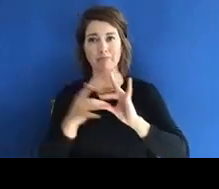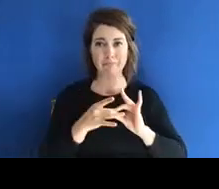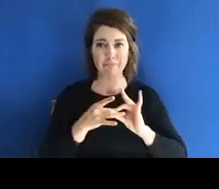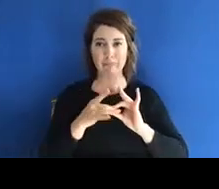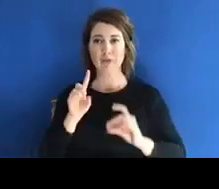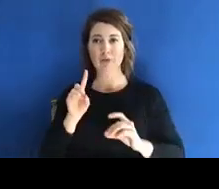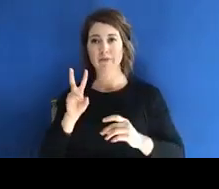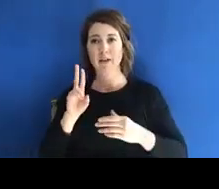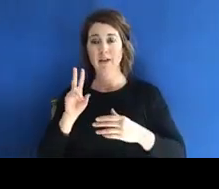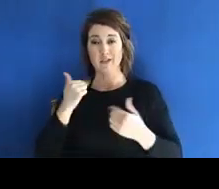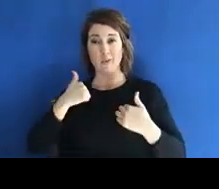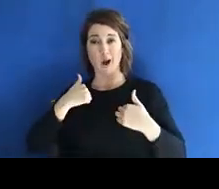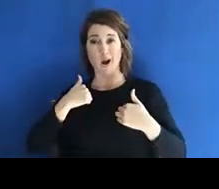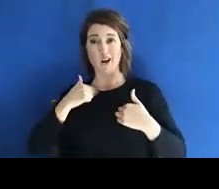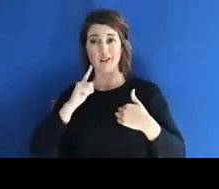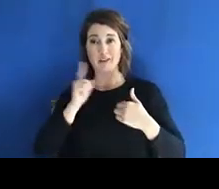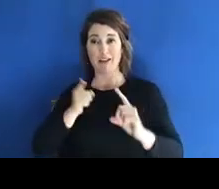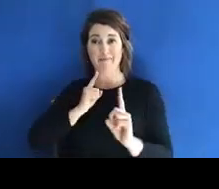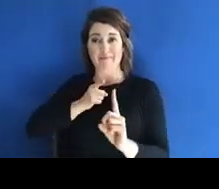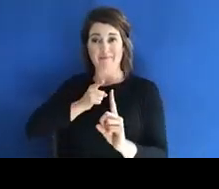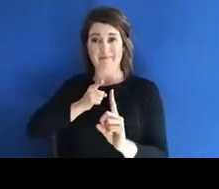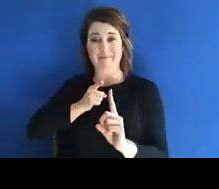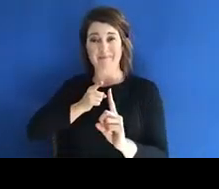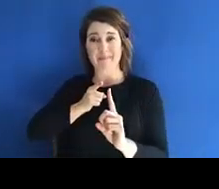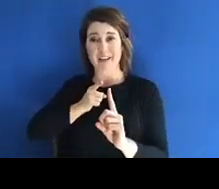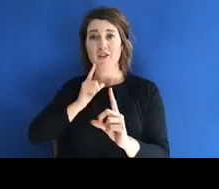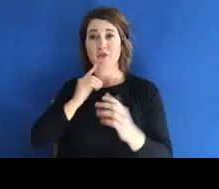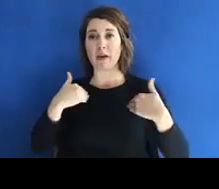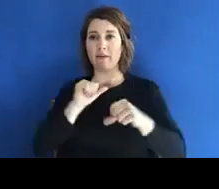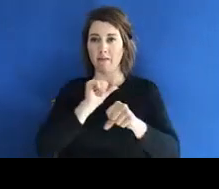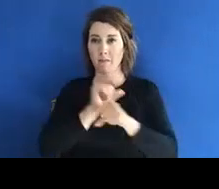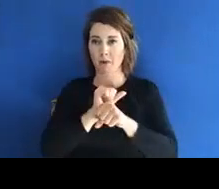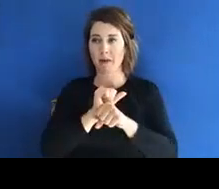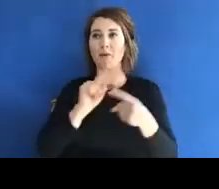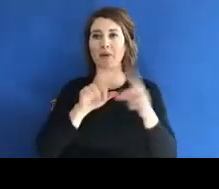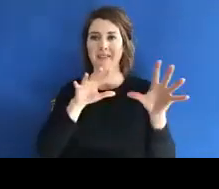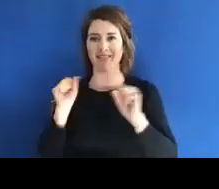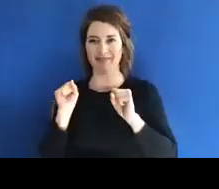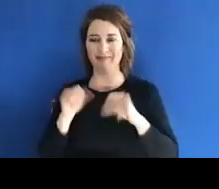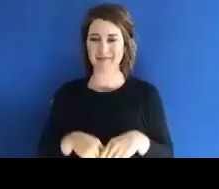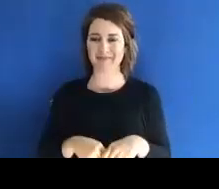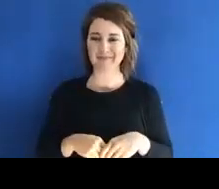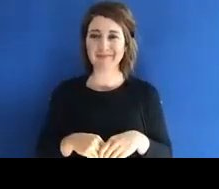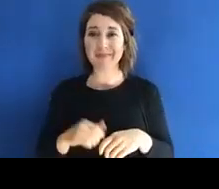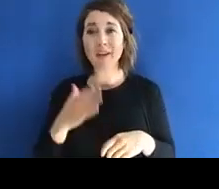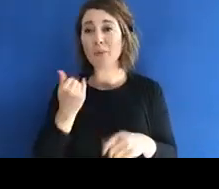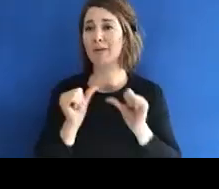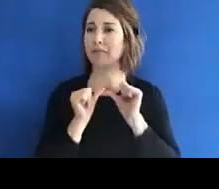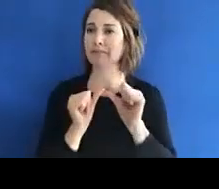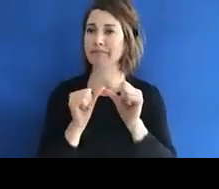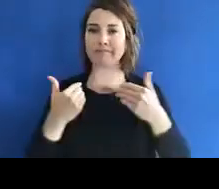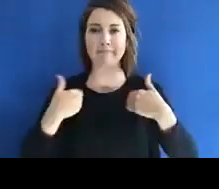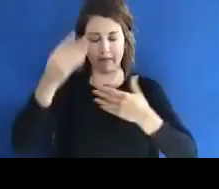very true, employment status at exit. And we'll continue to provide that information to VR programs and